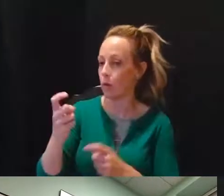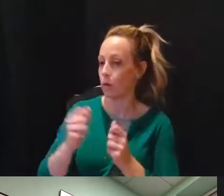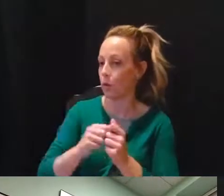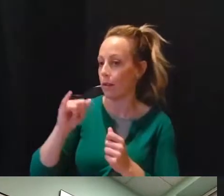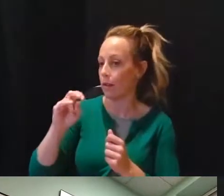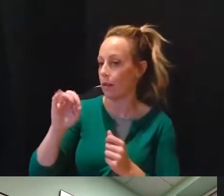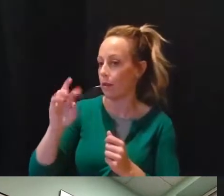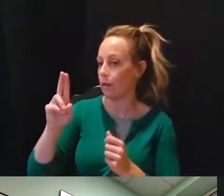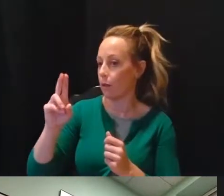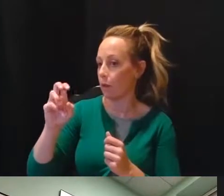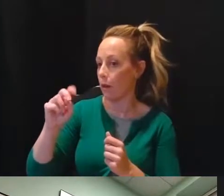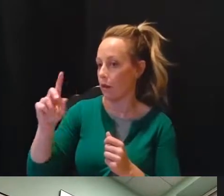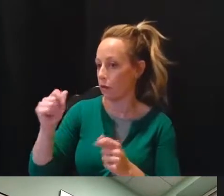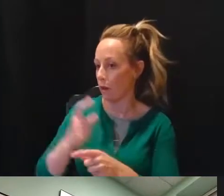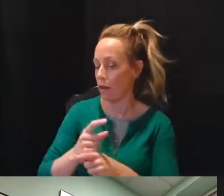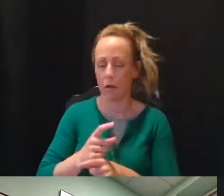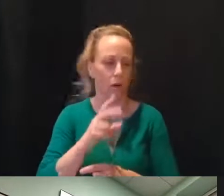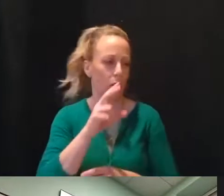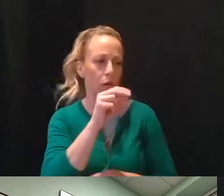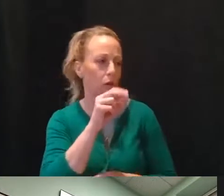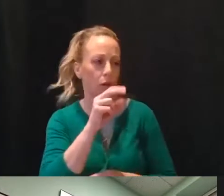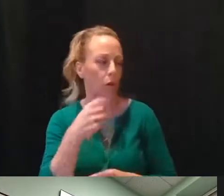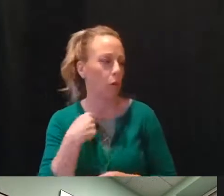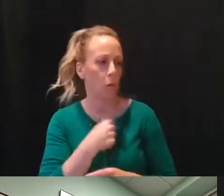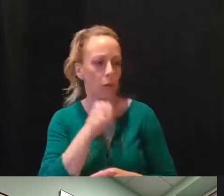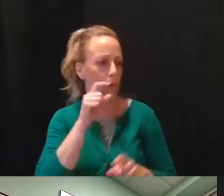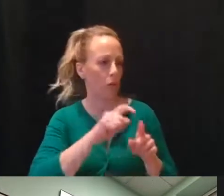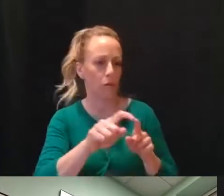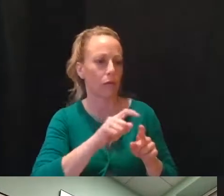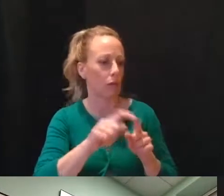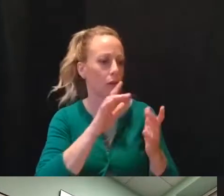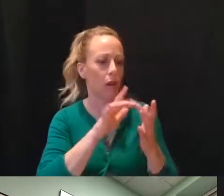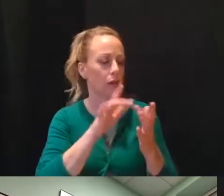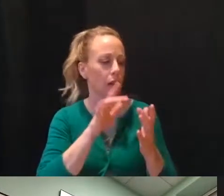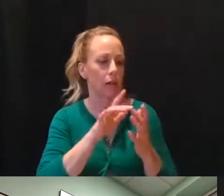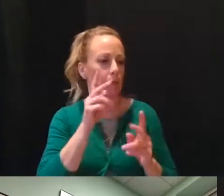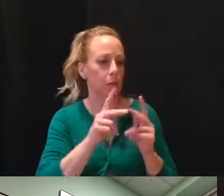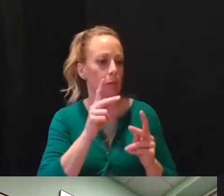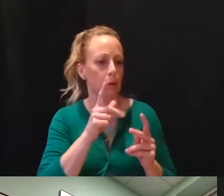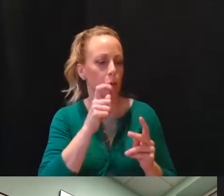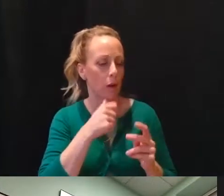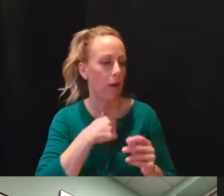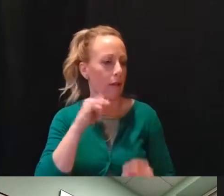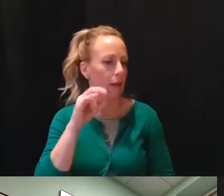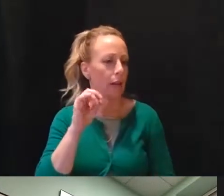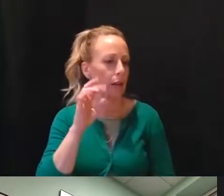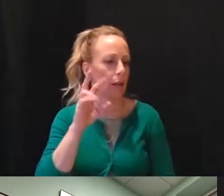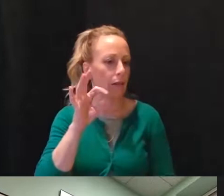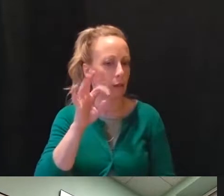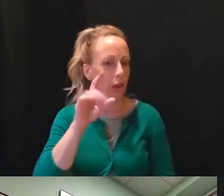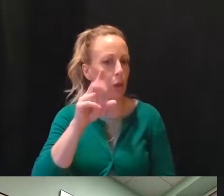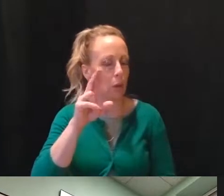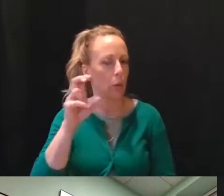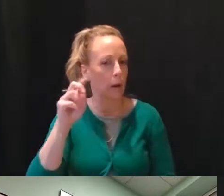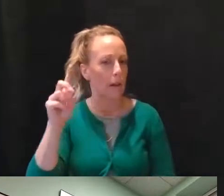test? Oh, no. We don't routinely contact trace for influenza, and certainly